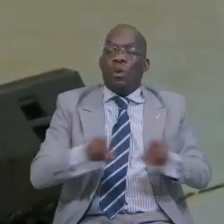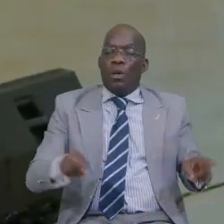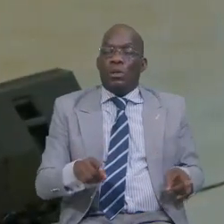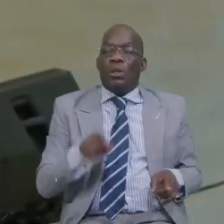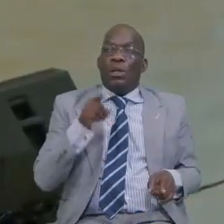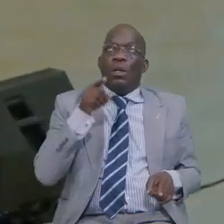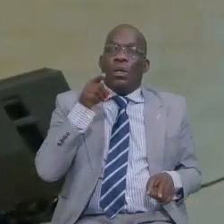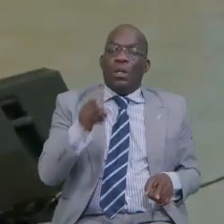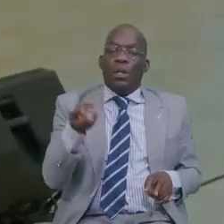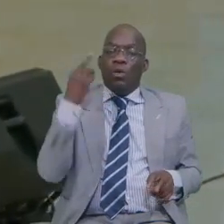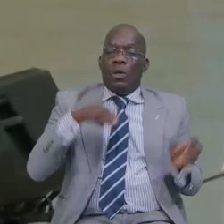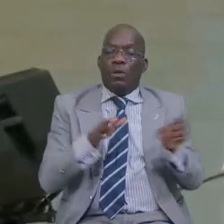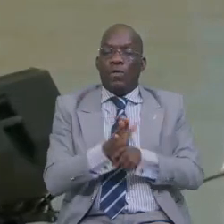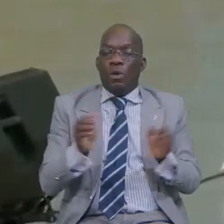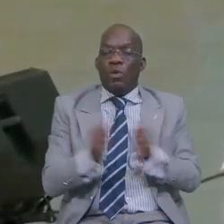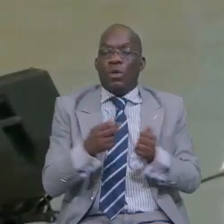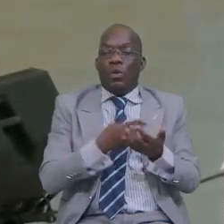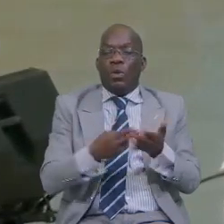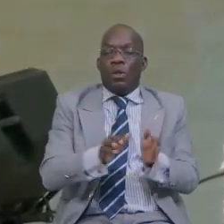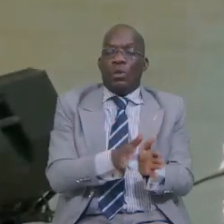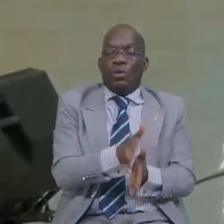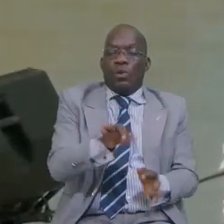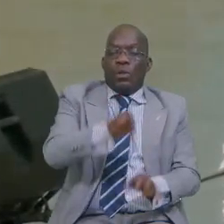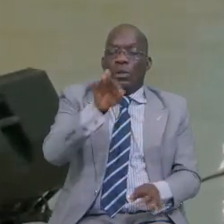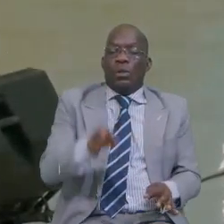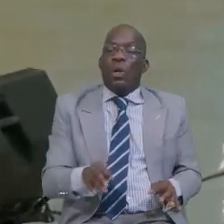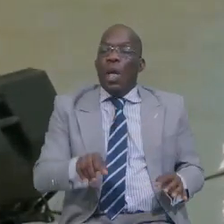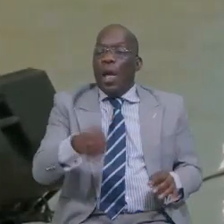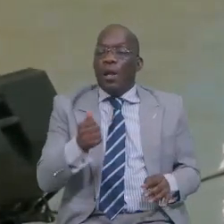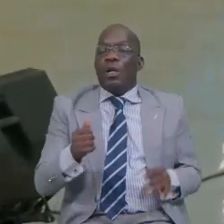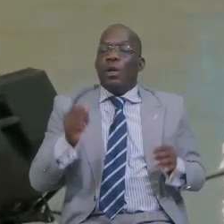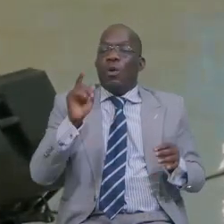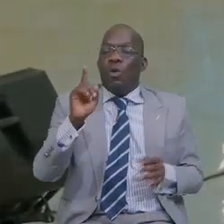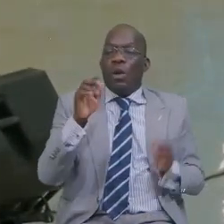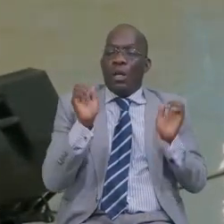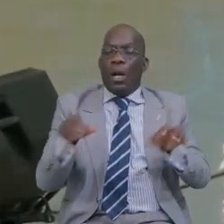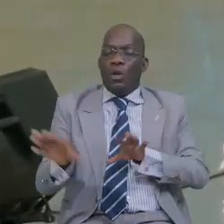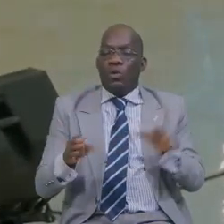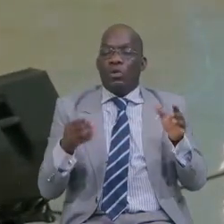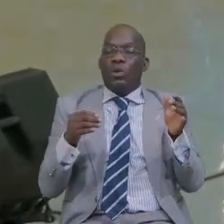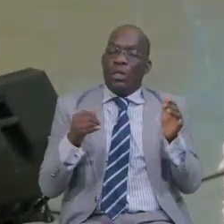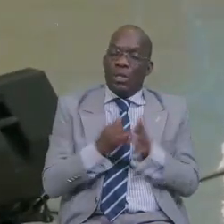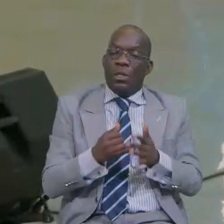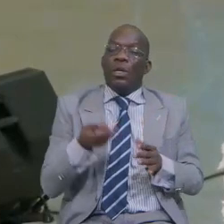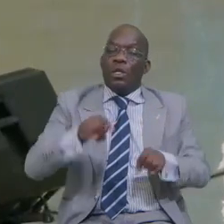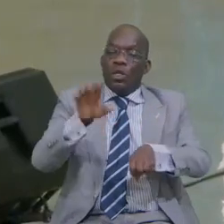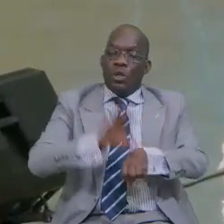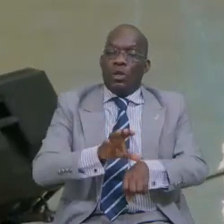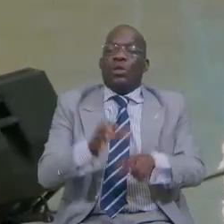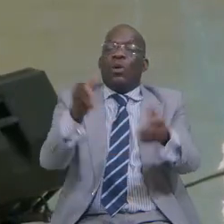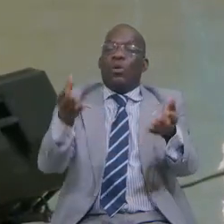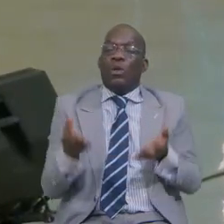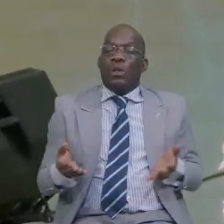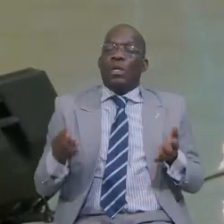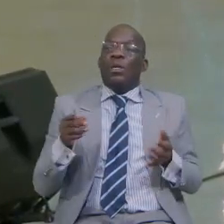Holy Ghost. Anybody could do that. But the church put him, this is what to do. Whatever his